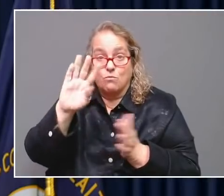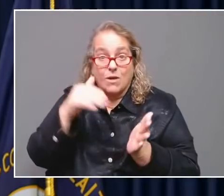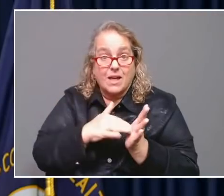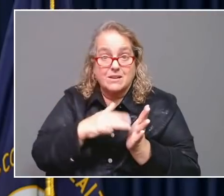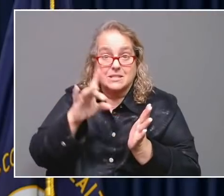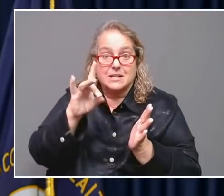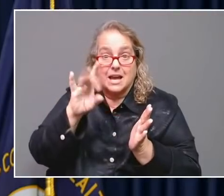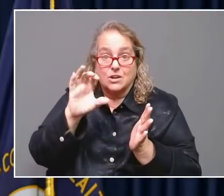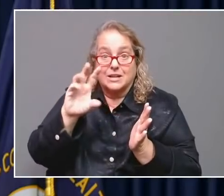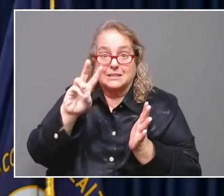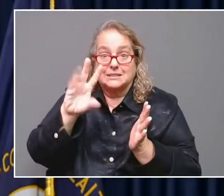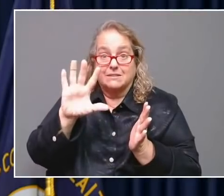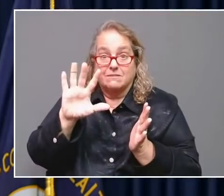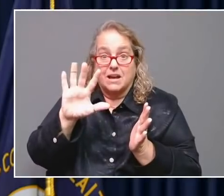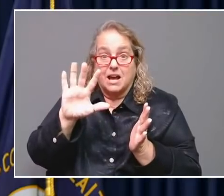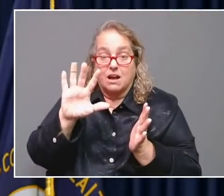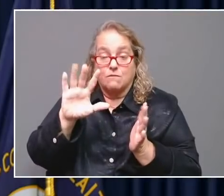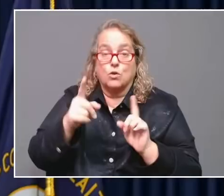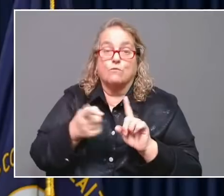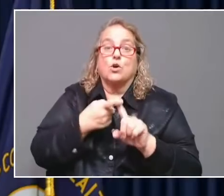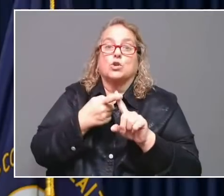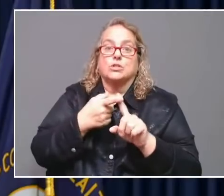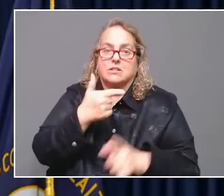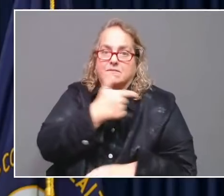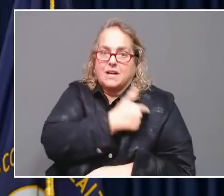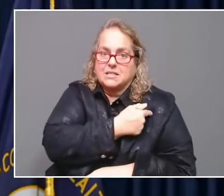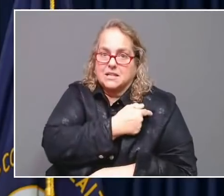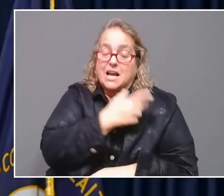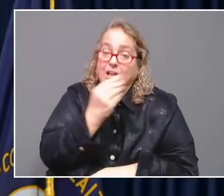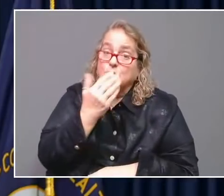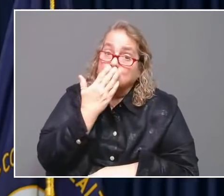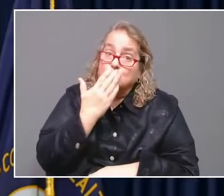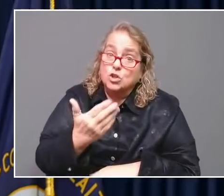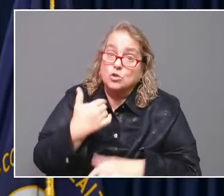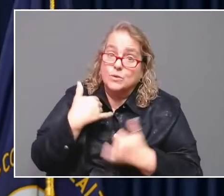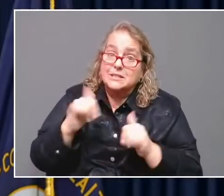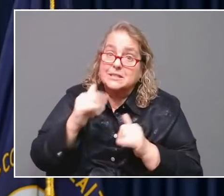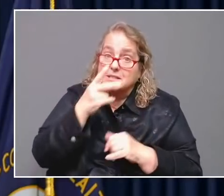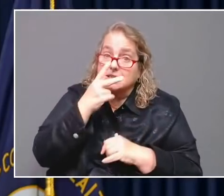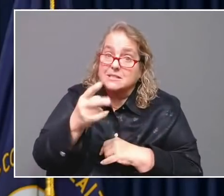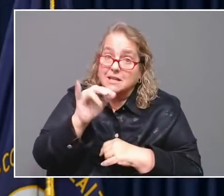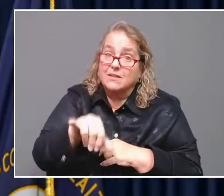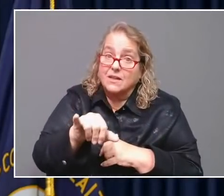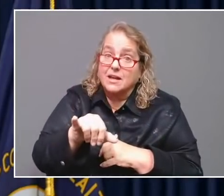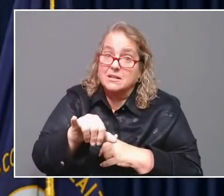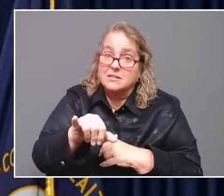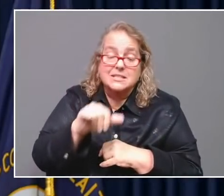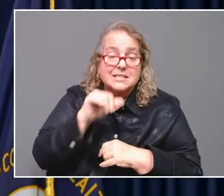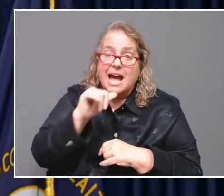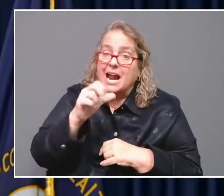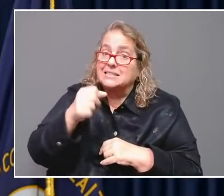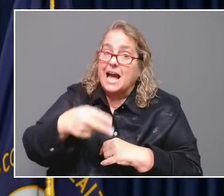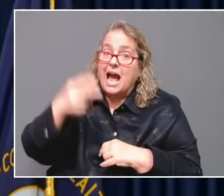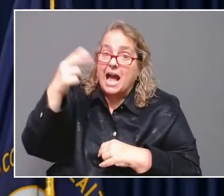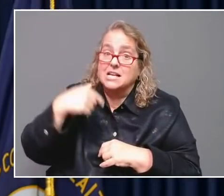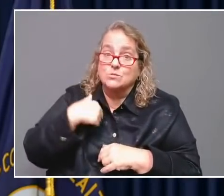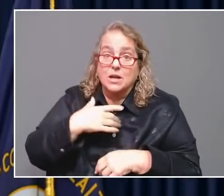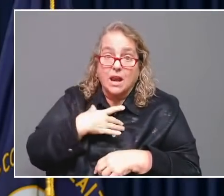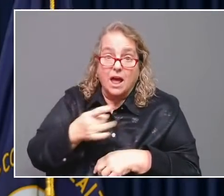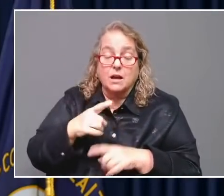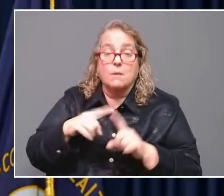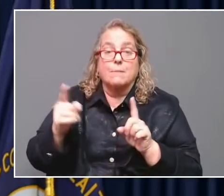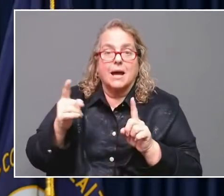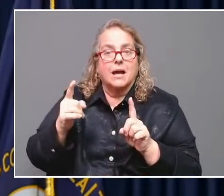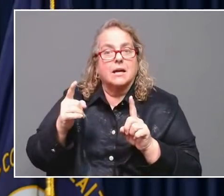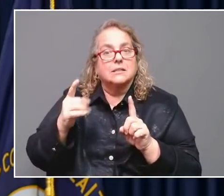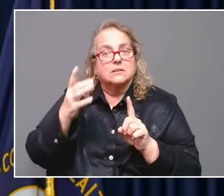4,865 first vaccinations. And it's good that we're still seeing those, right? They're not as high as we would like, but they are fairly steady, not